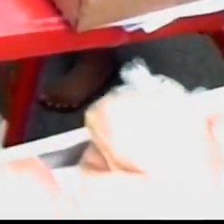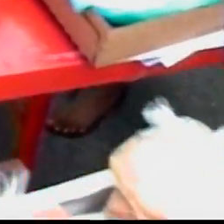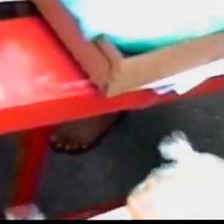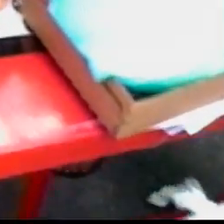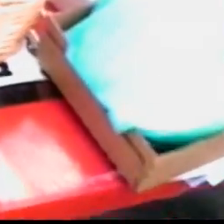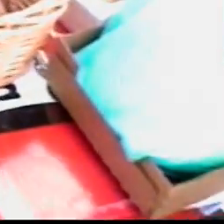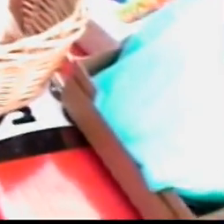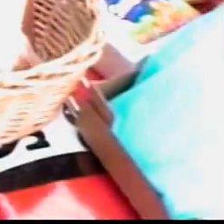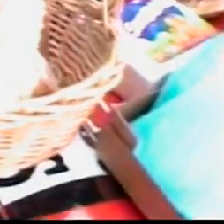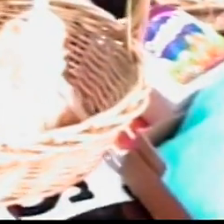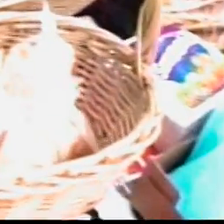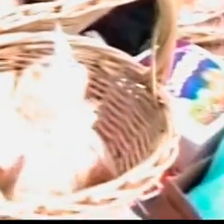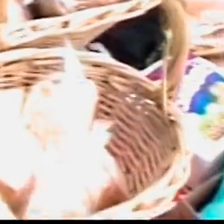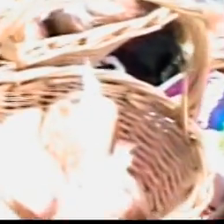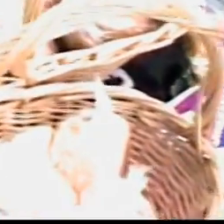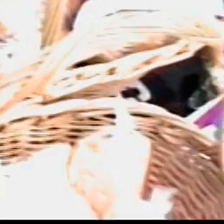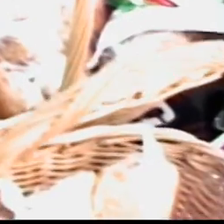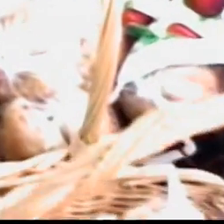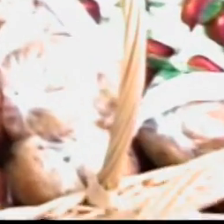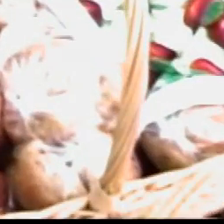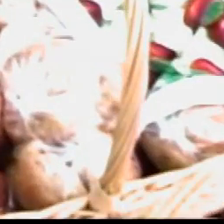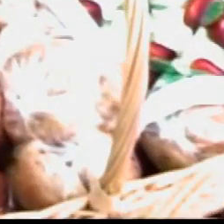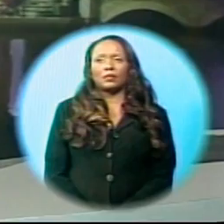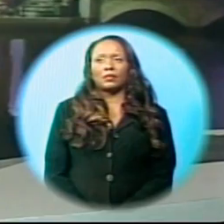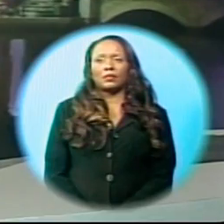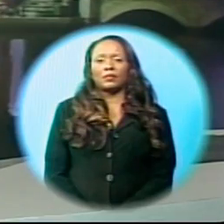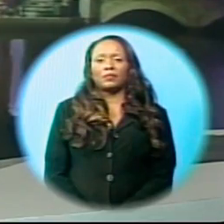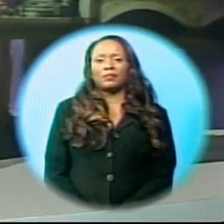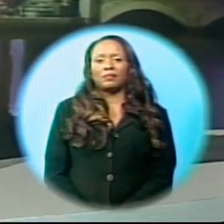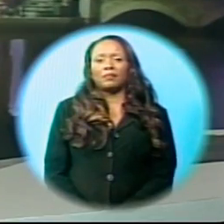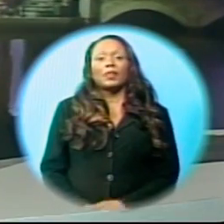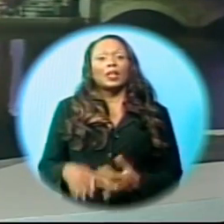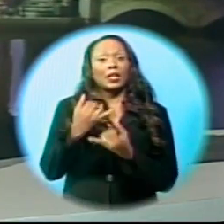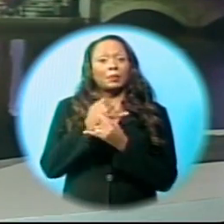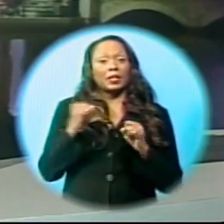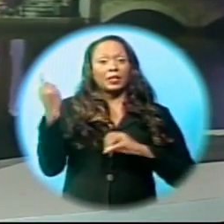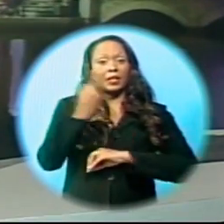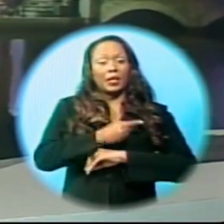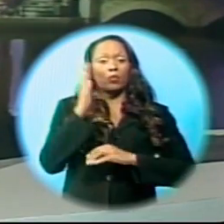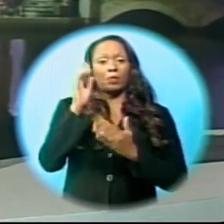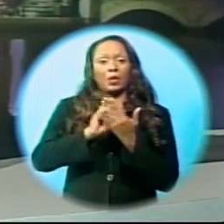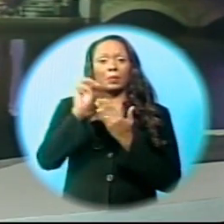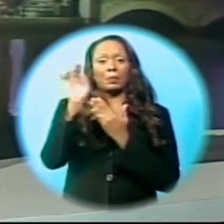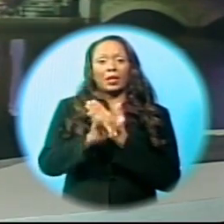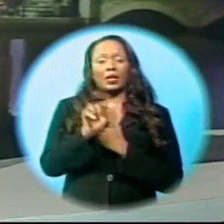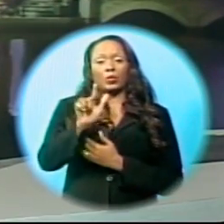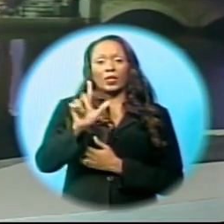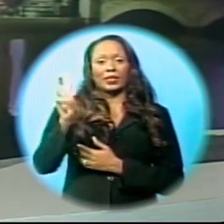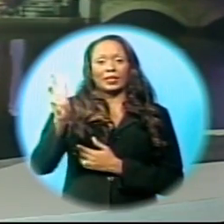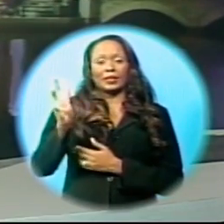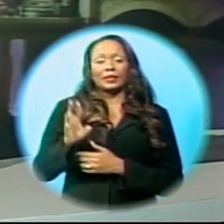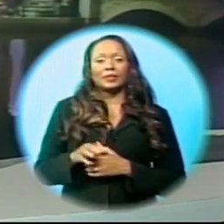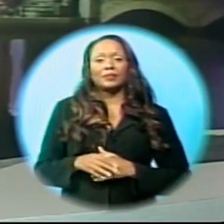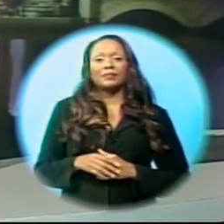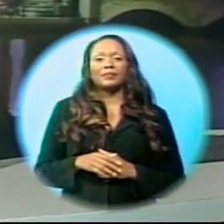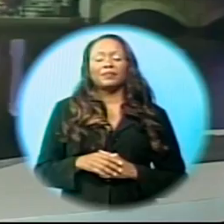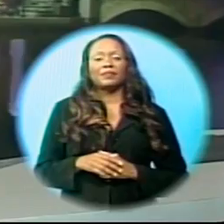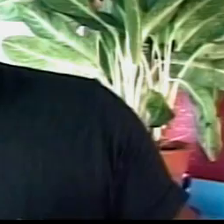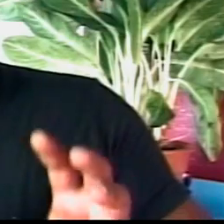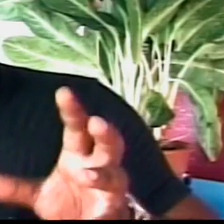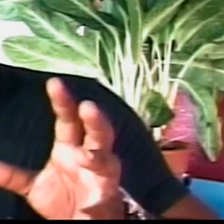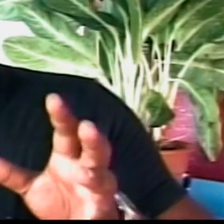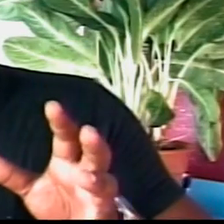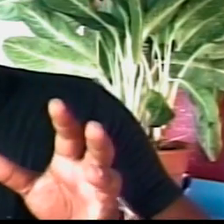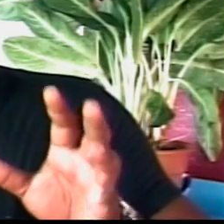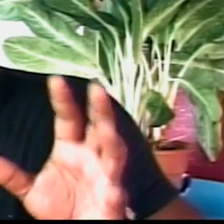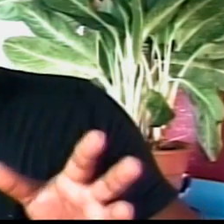are planned in the lead up to the country's 50th year of political independence on May the 26th. Some of those are